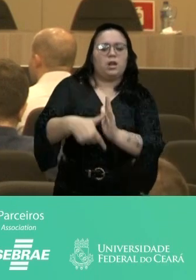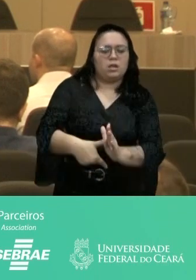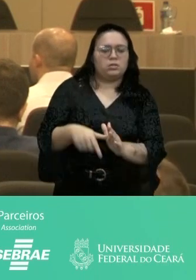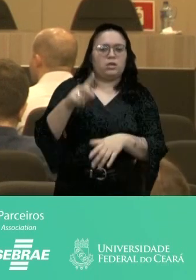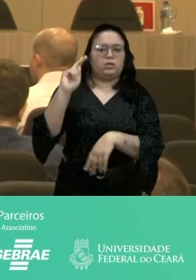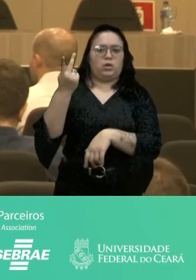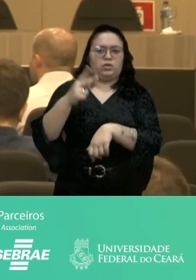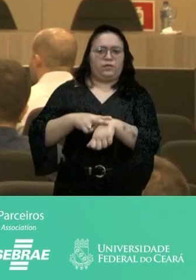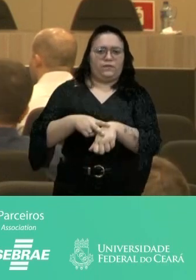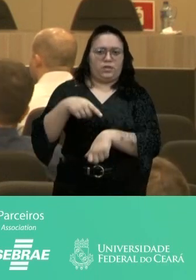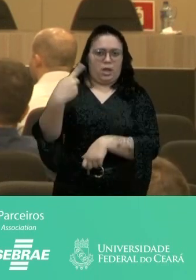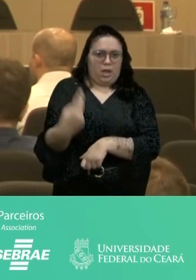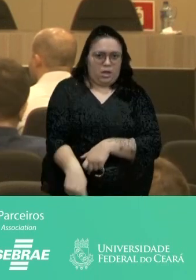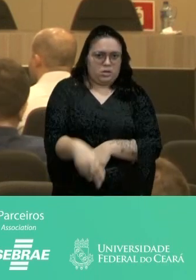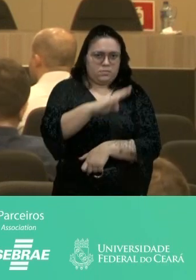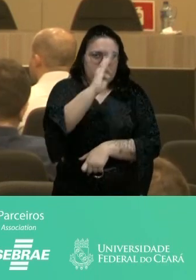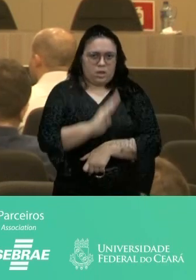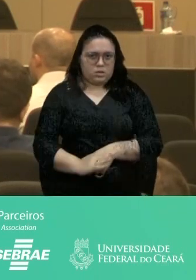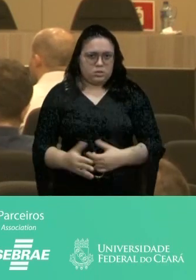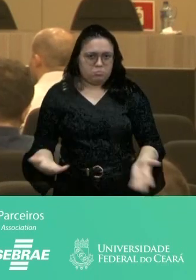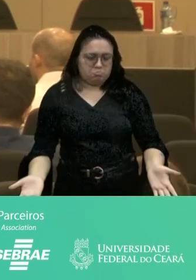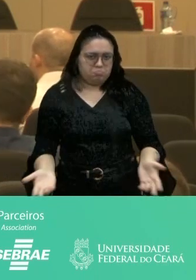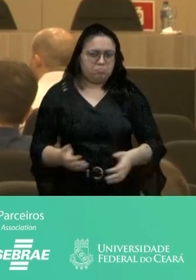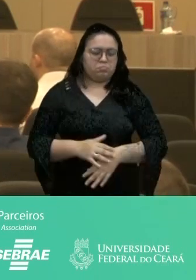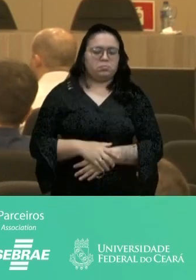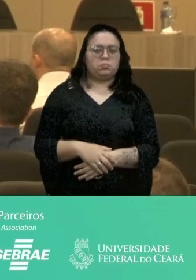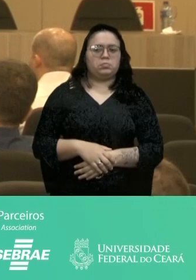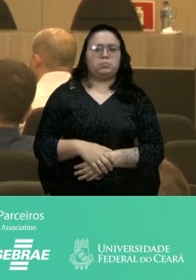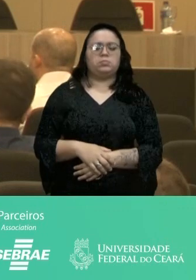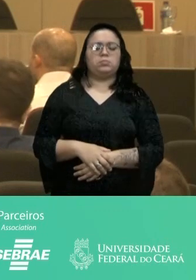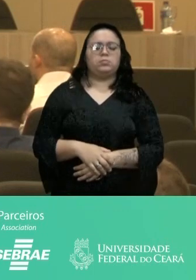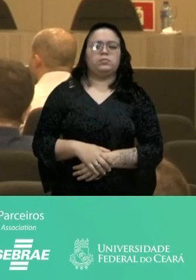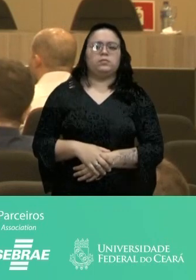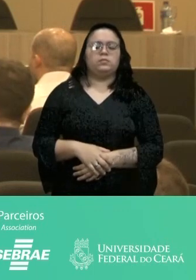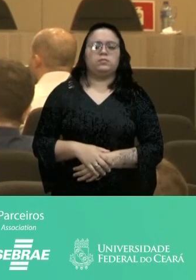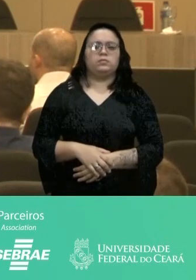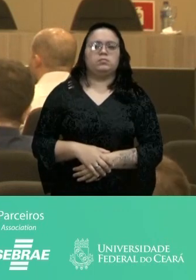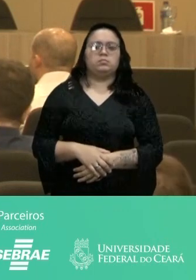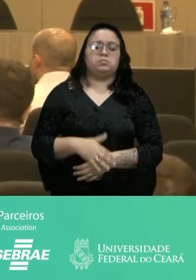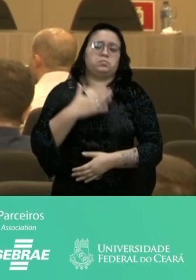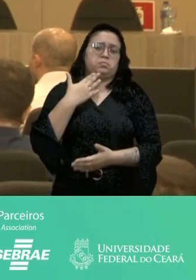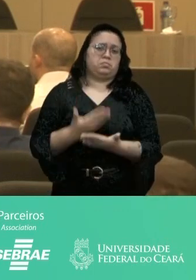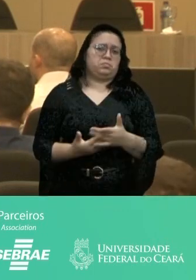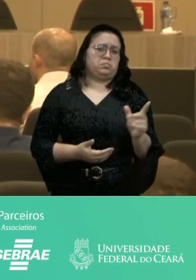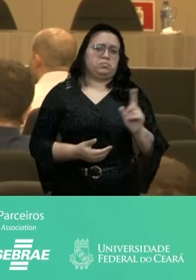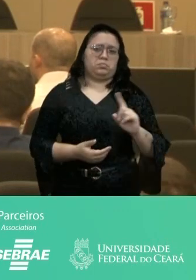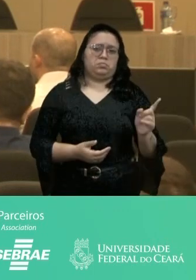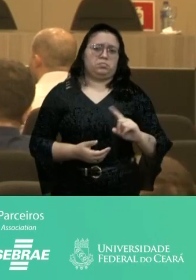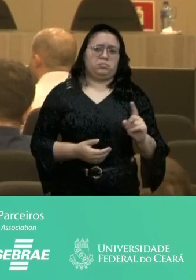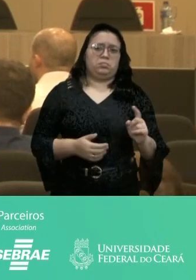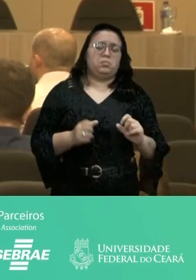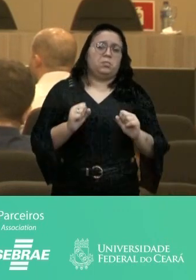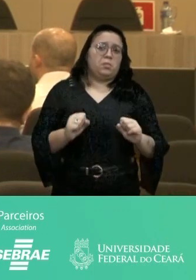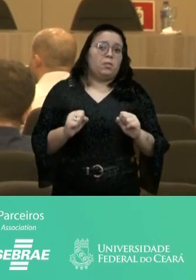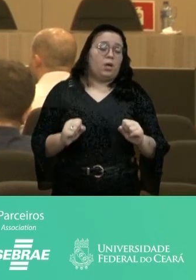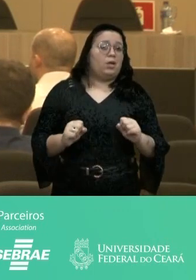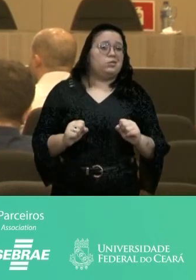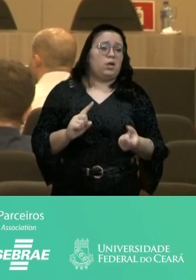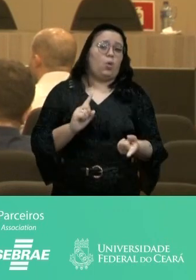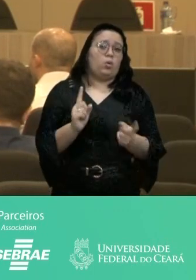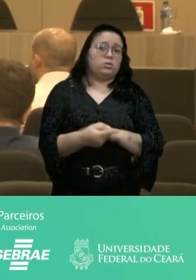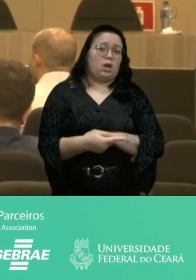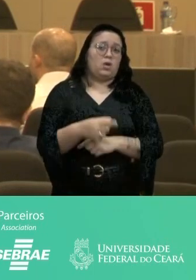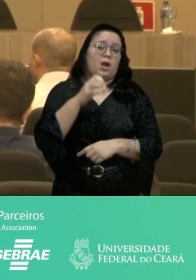delay advancements in green hydrogen in Brazil? Eu acredito que não. I don't think so. I think much on the